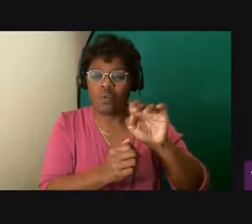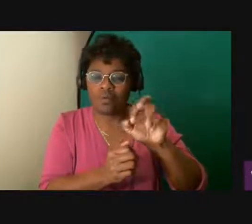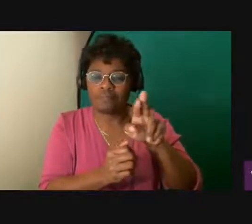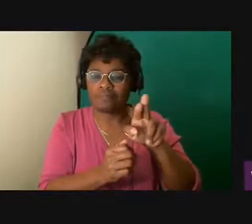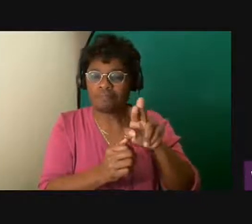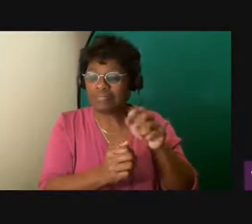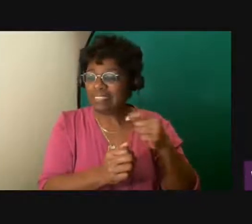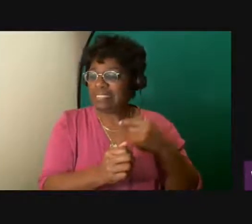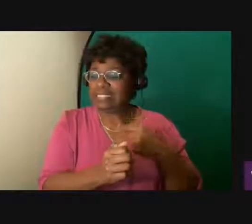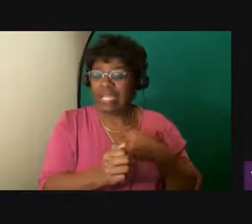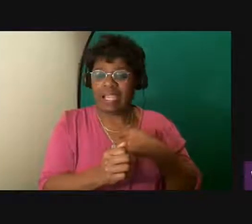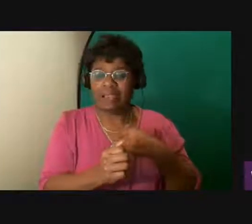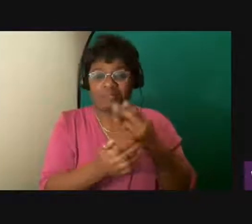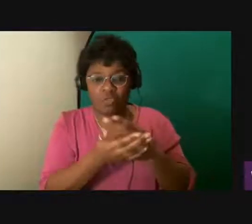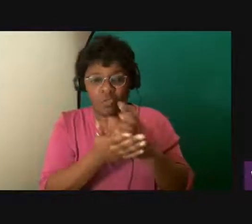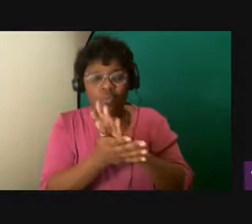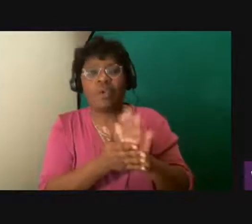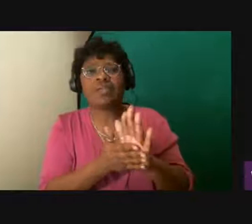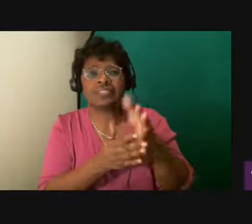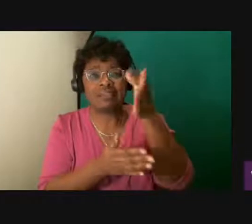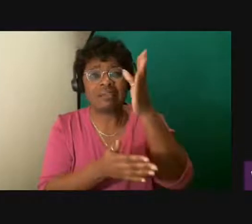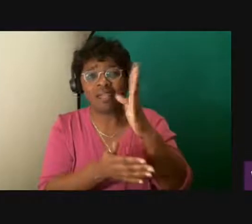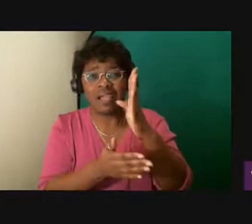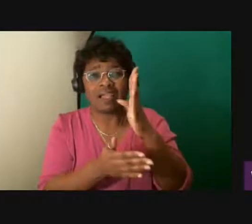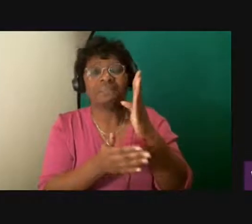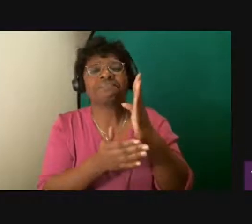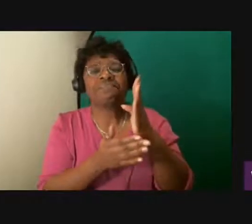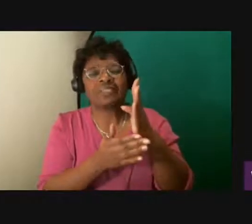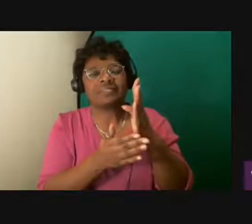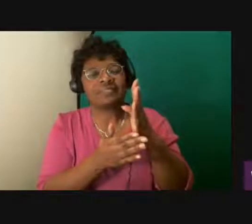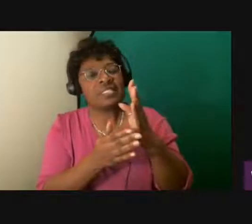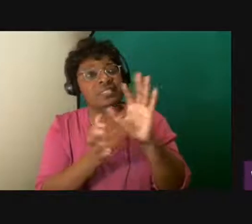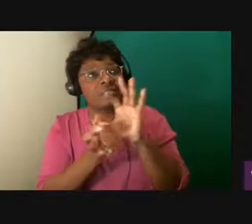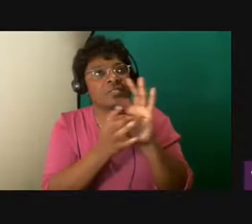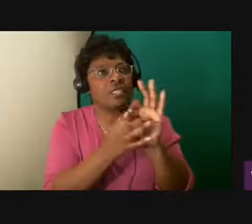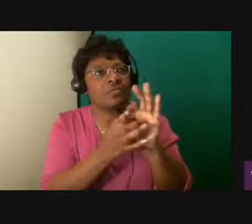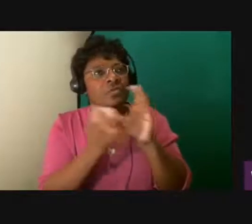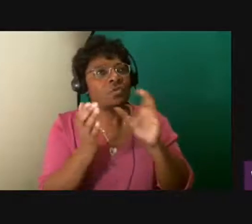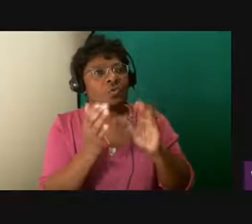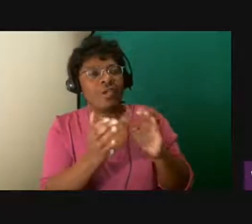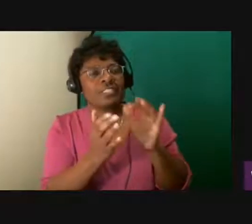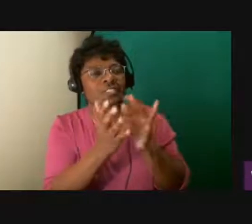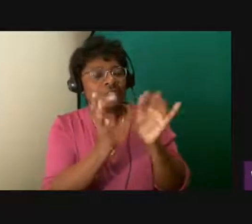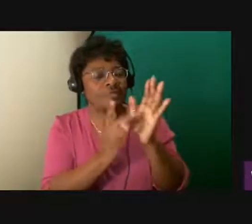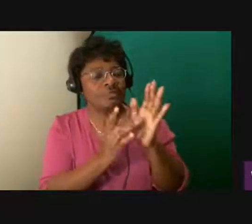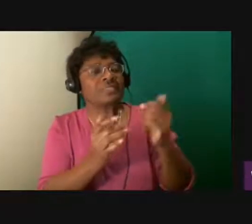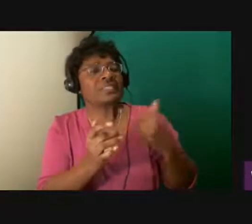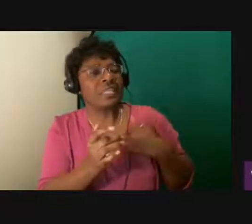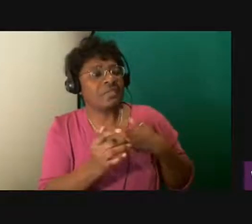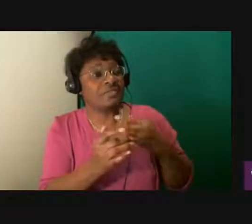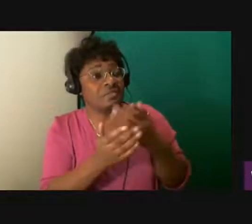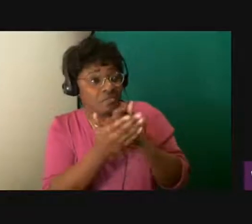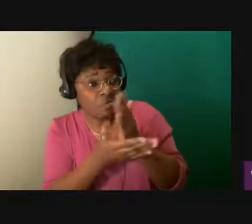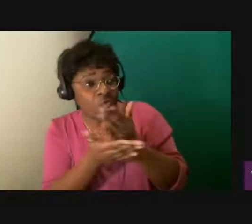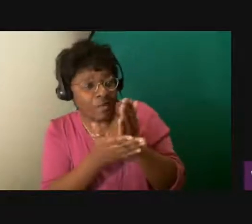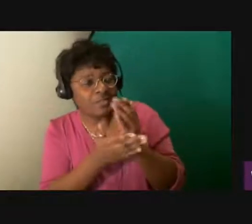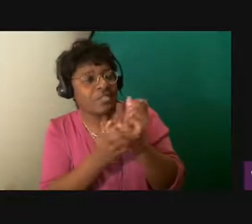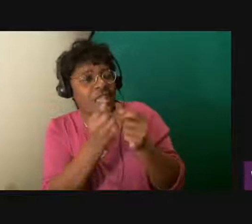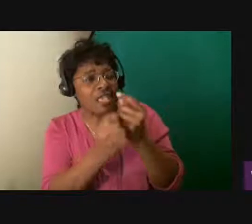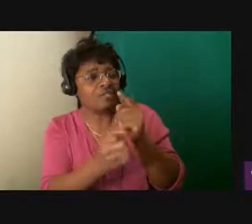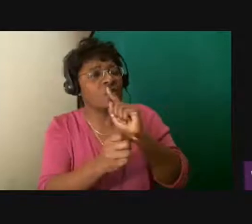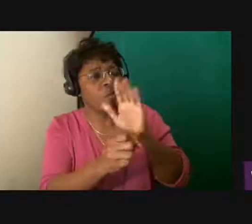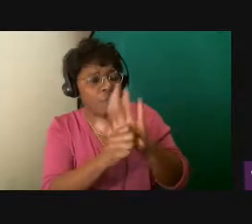I am the righteousness of God in Christ Jesus. I have the right to every promise in the Bible. I walk the path of righteousness that requires faith.